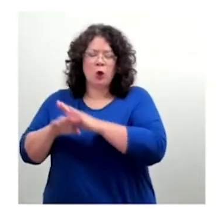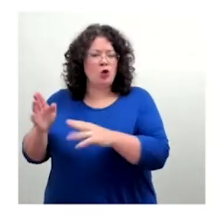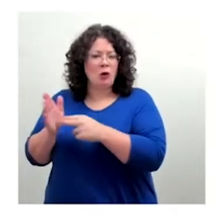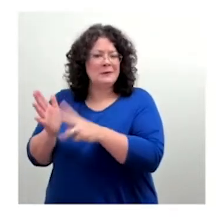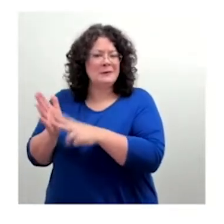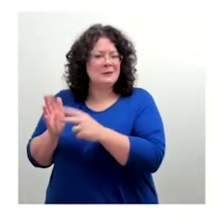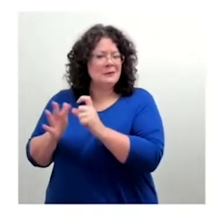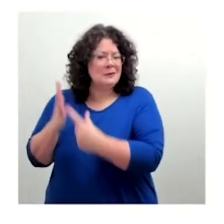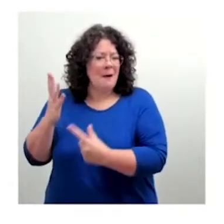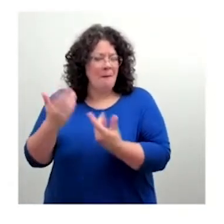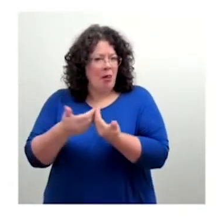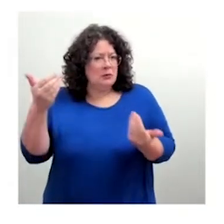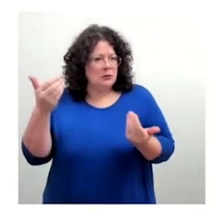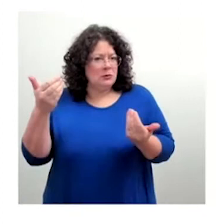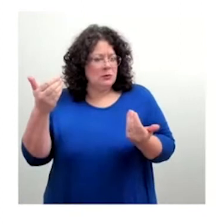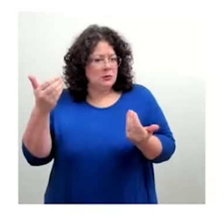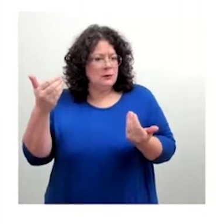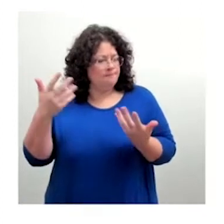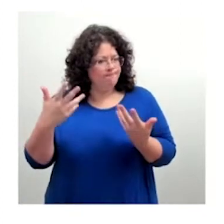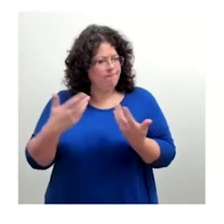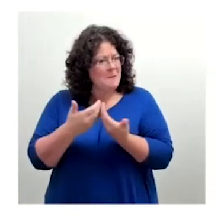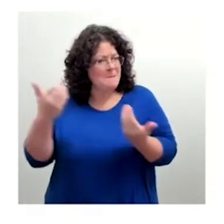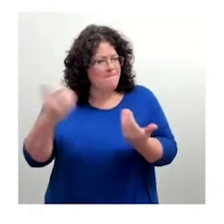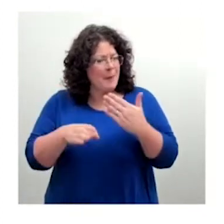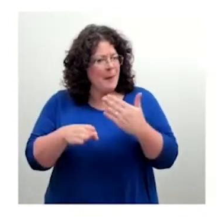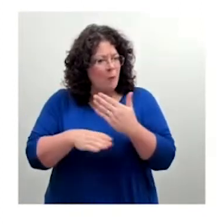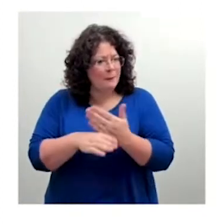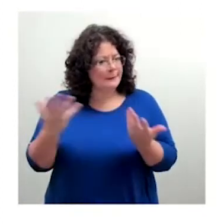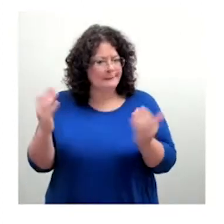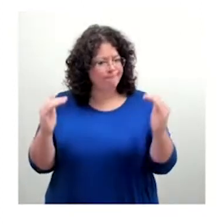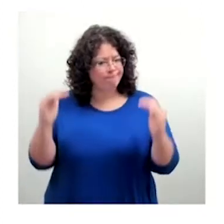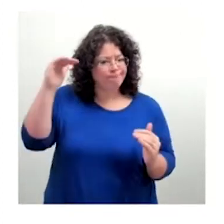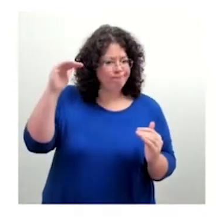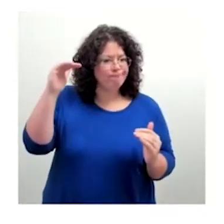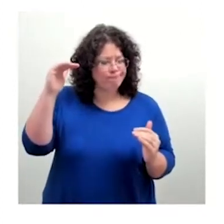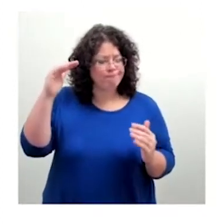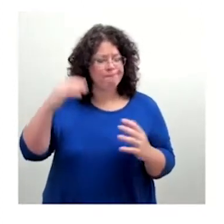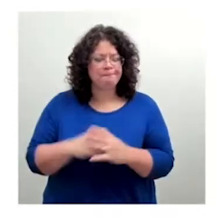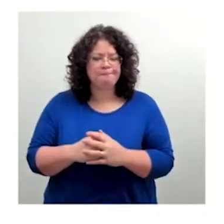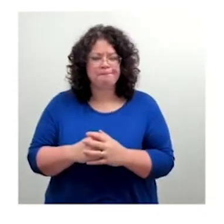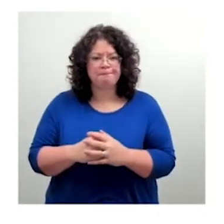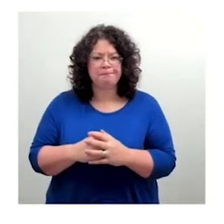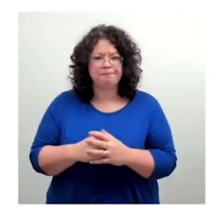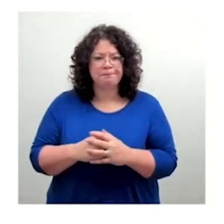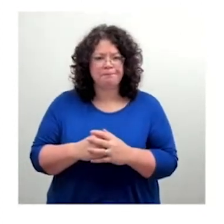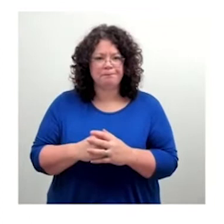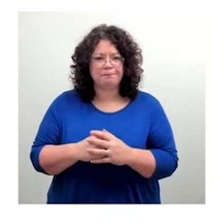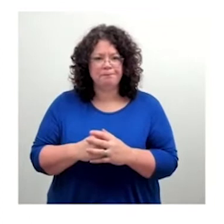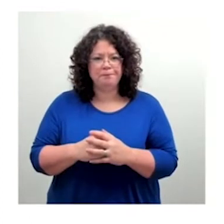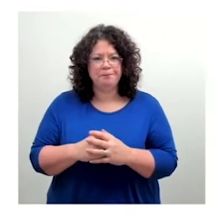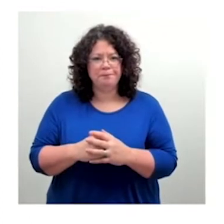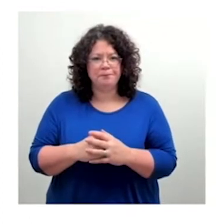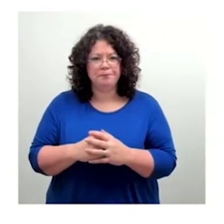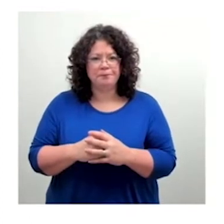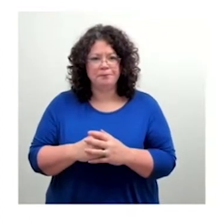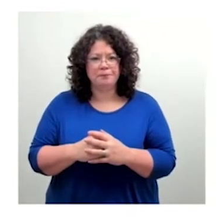estimate have the spending power of about £250 billion a year. So all of this tells